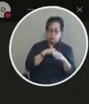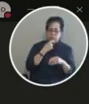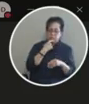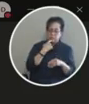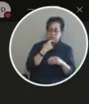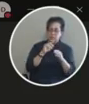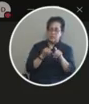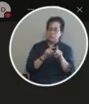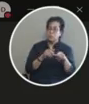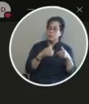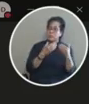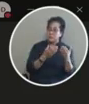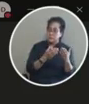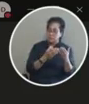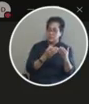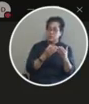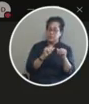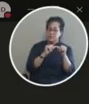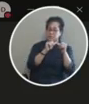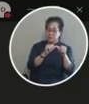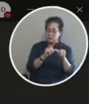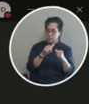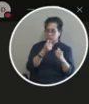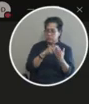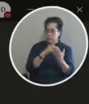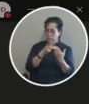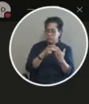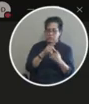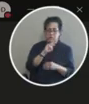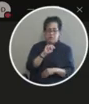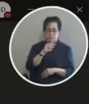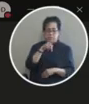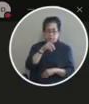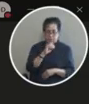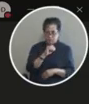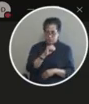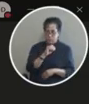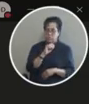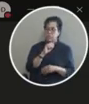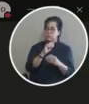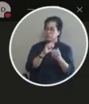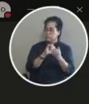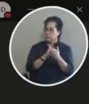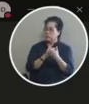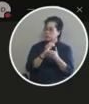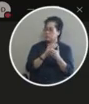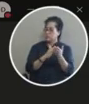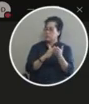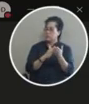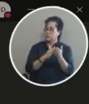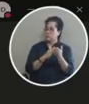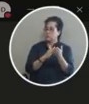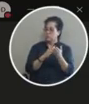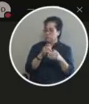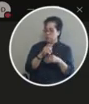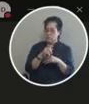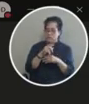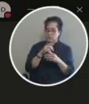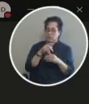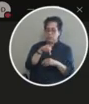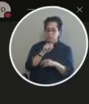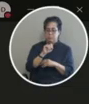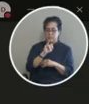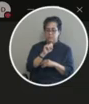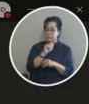as a recommendation is to continue with the rest of the programs. That includes the MPO that's got reconstruction of some of the roads south of Paisano and